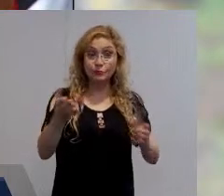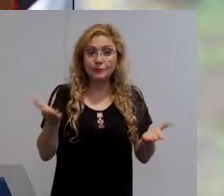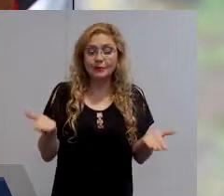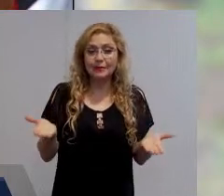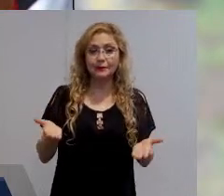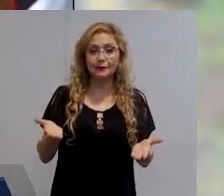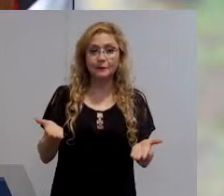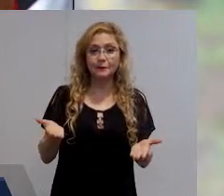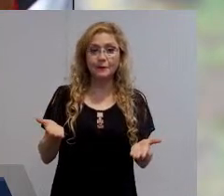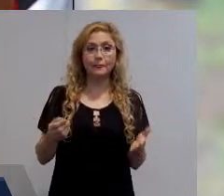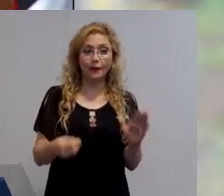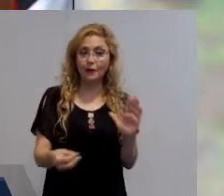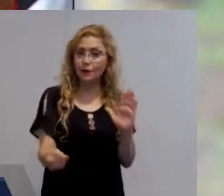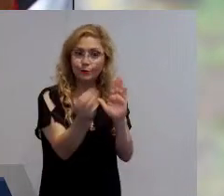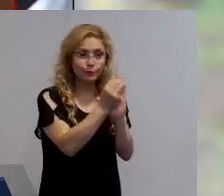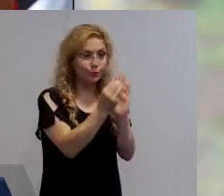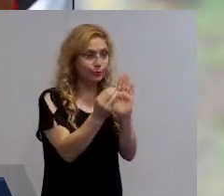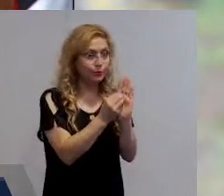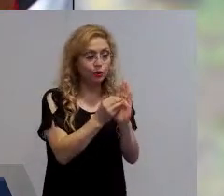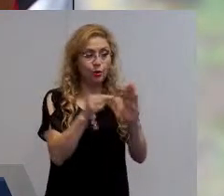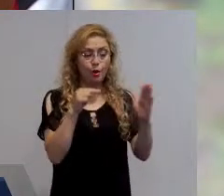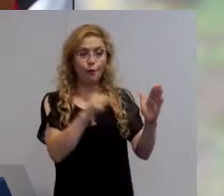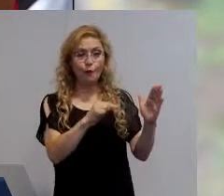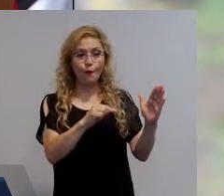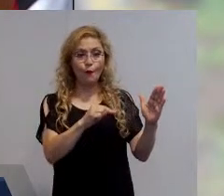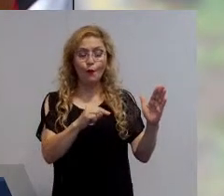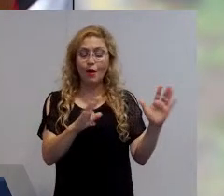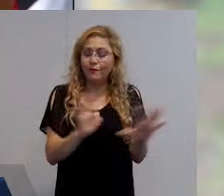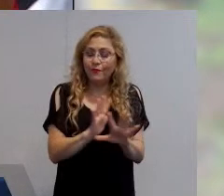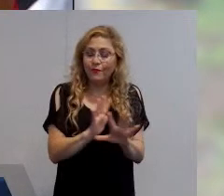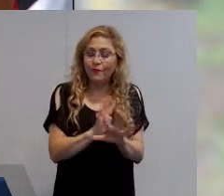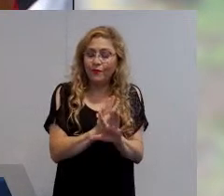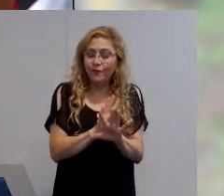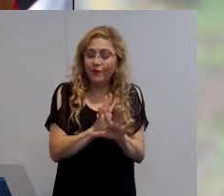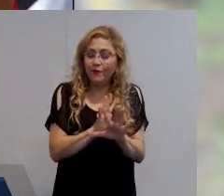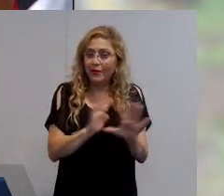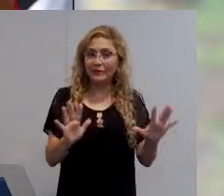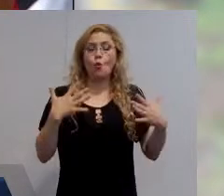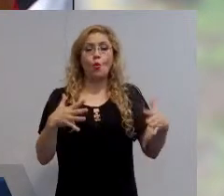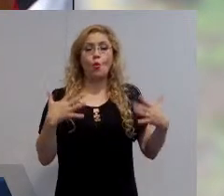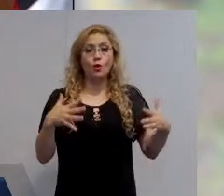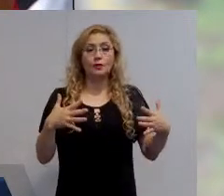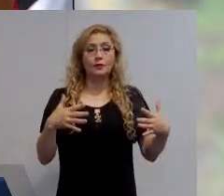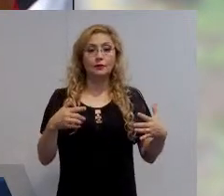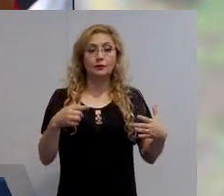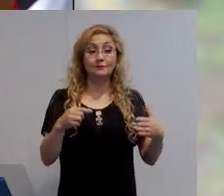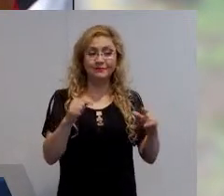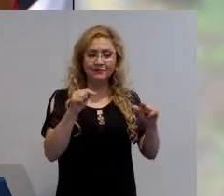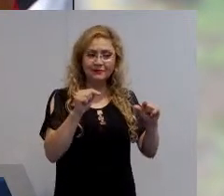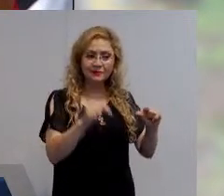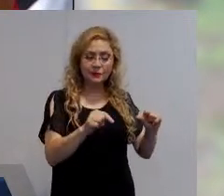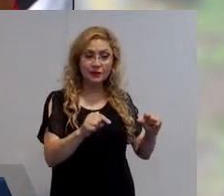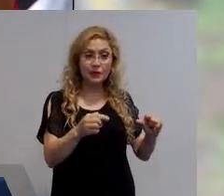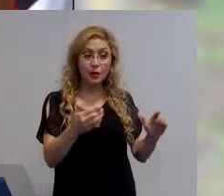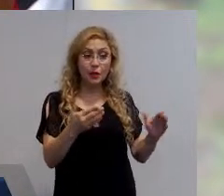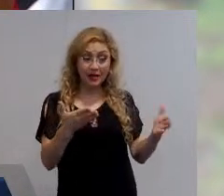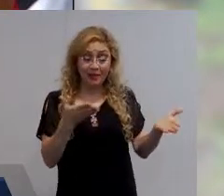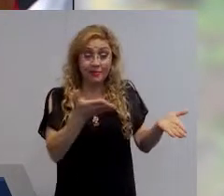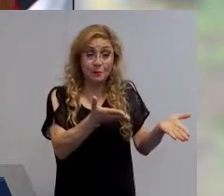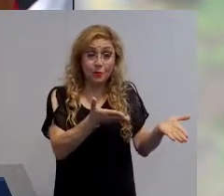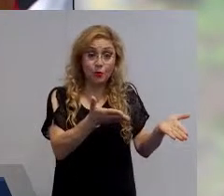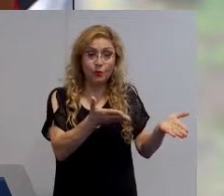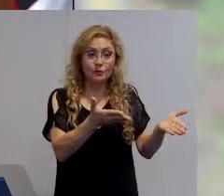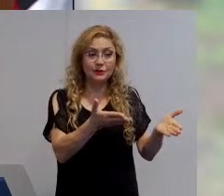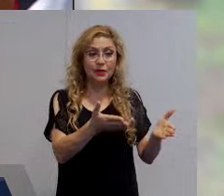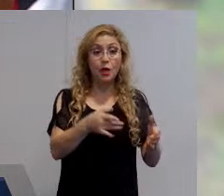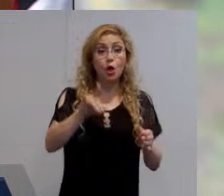million by the end of the decade, dramatic and alarming figures. To the previous scenario is the